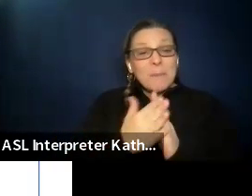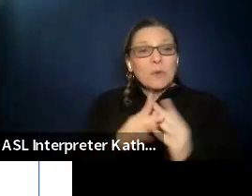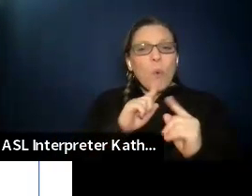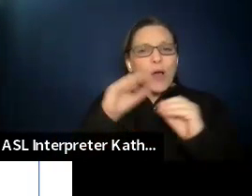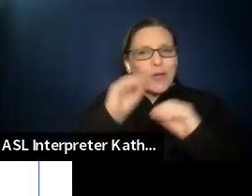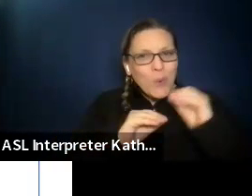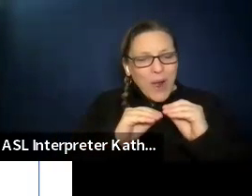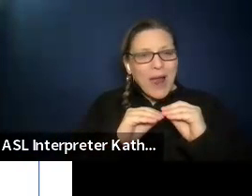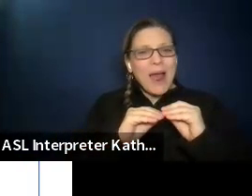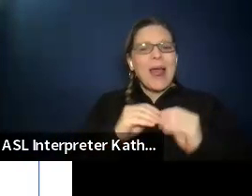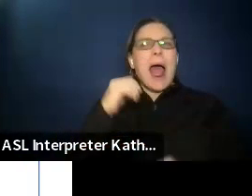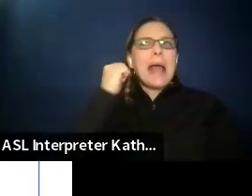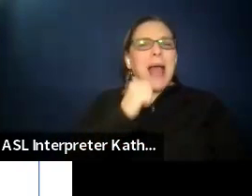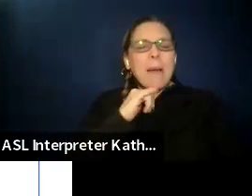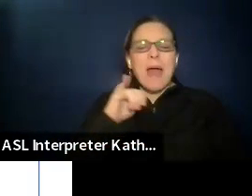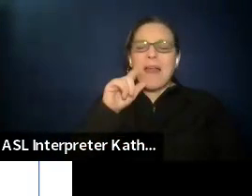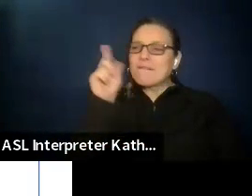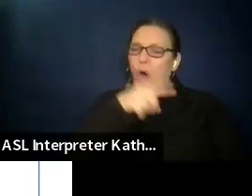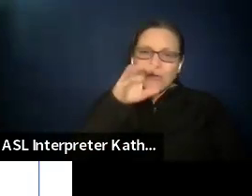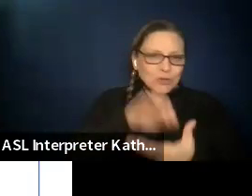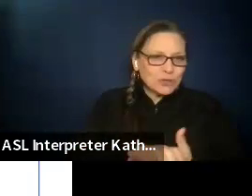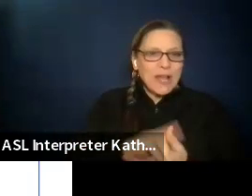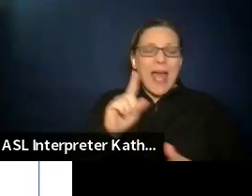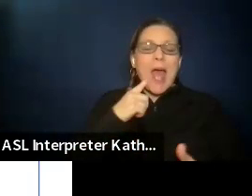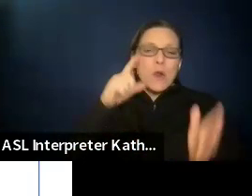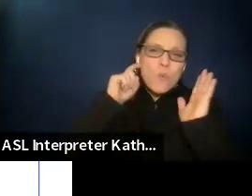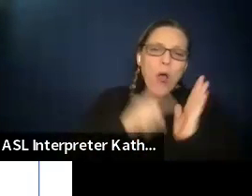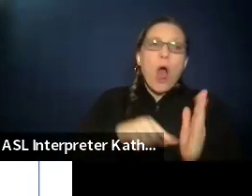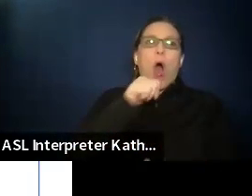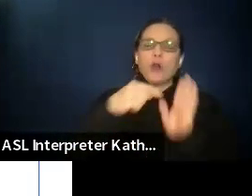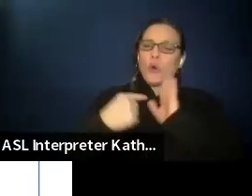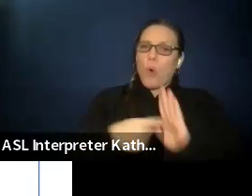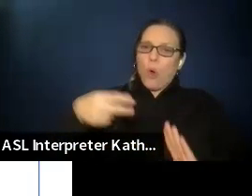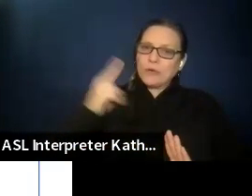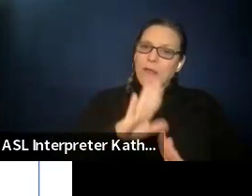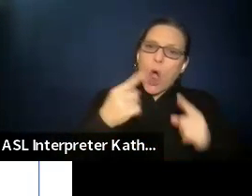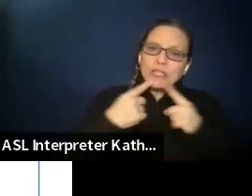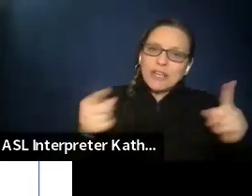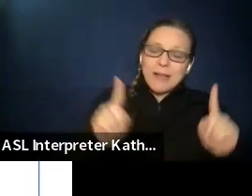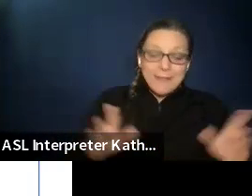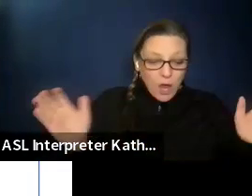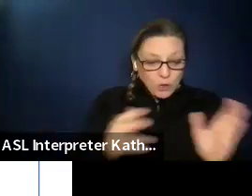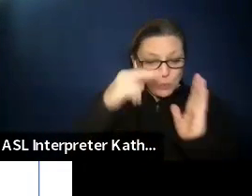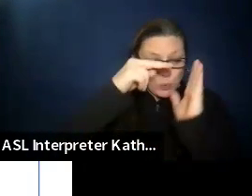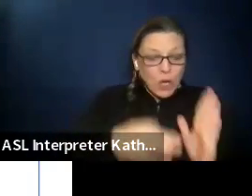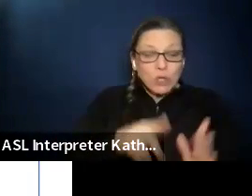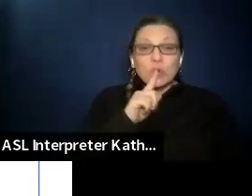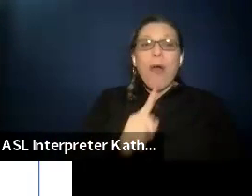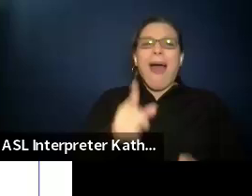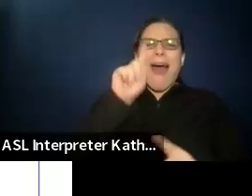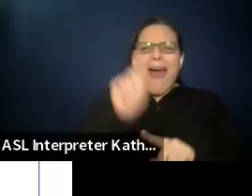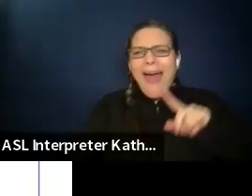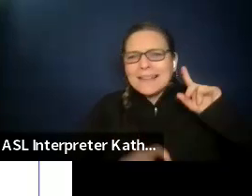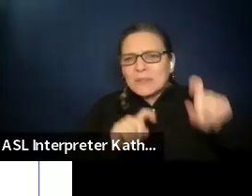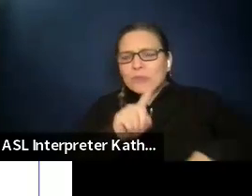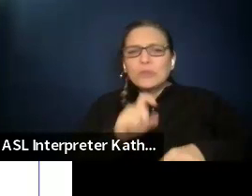correct common falsehoods and celebrate underrepresented heroes and achievements. They encourage readers to ask